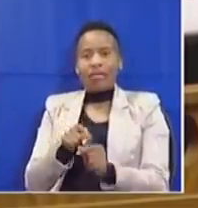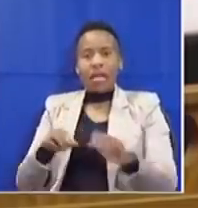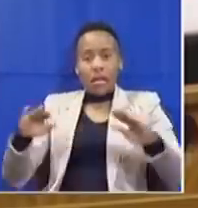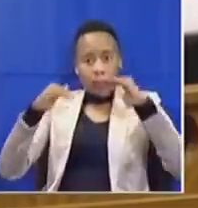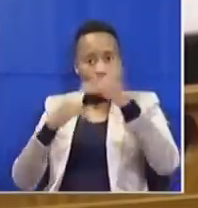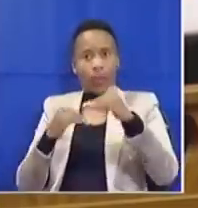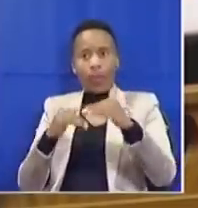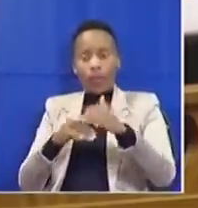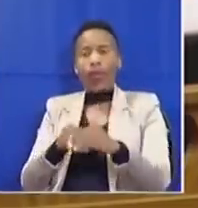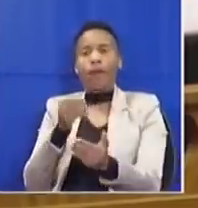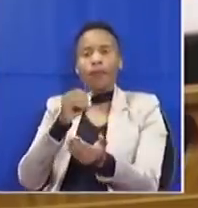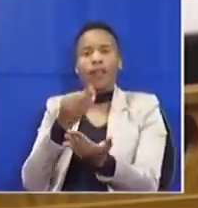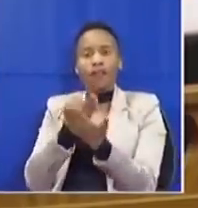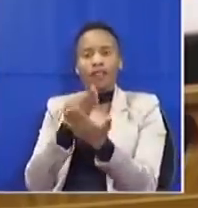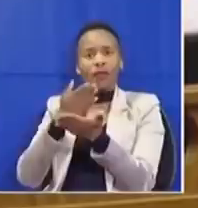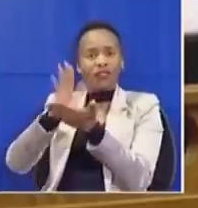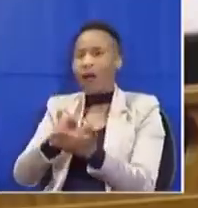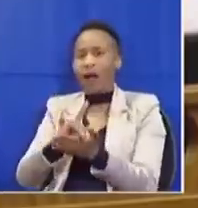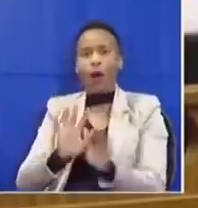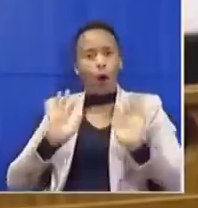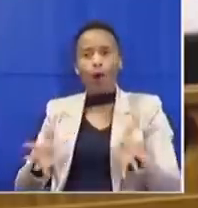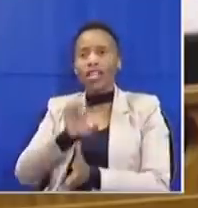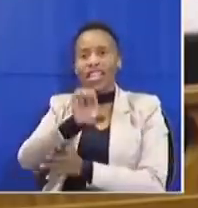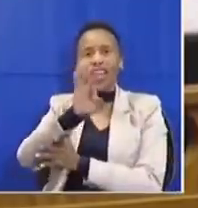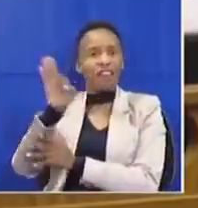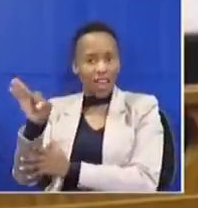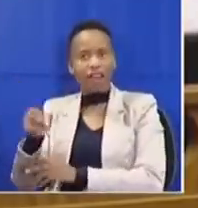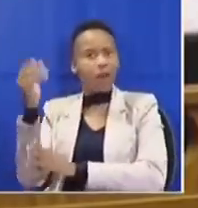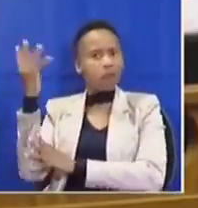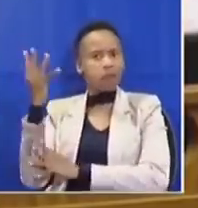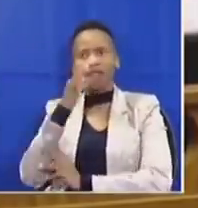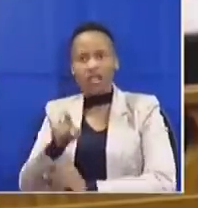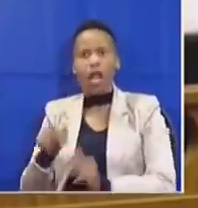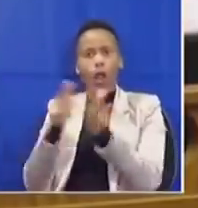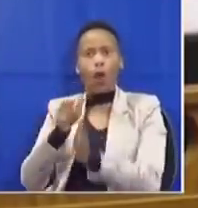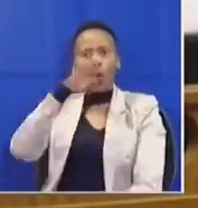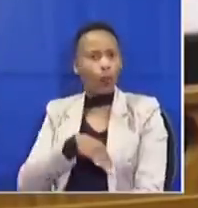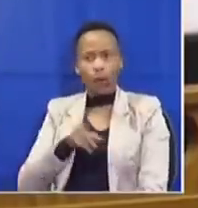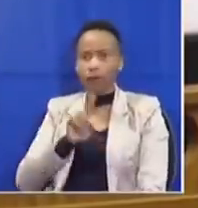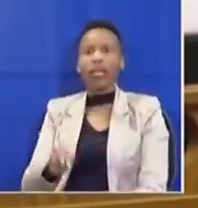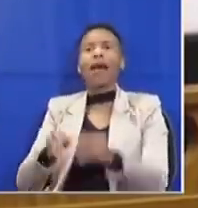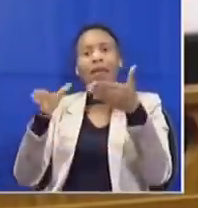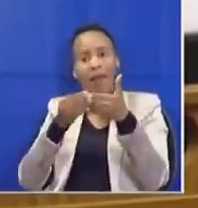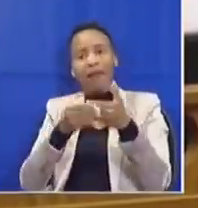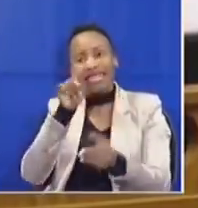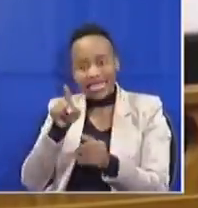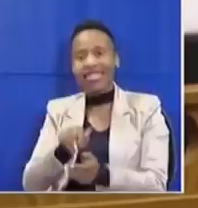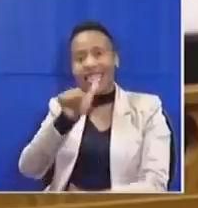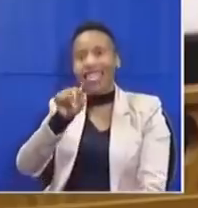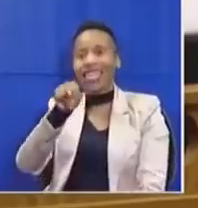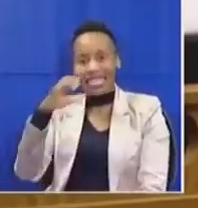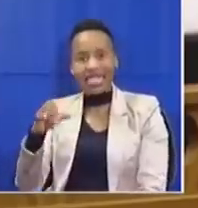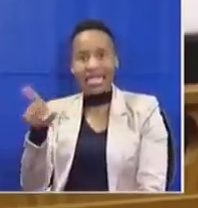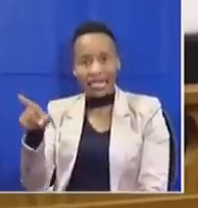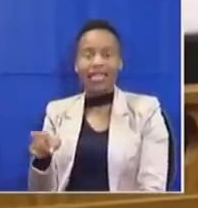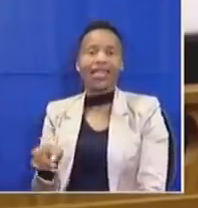also not only the EFF that's preaching lawlessness. It's also the members of the ruling party, the alliance partners, that